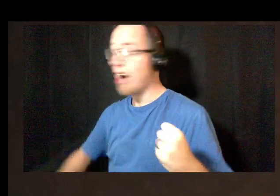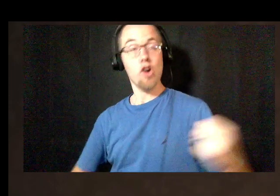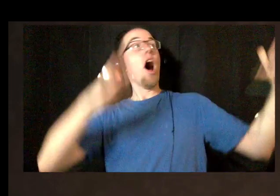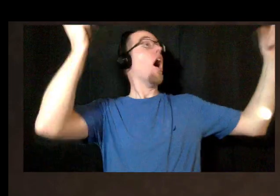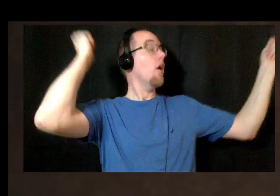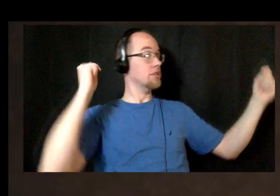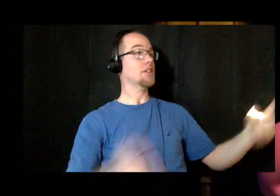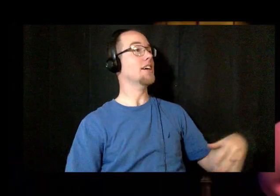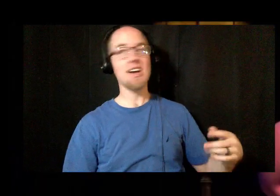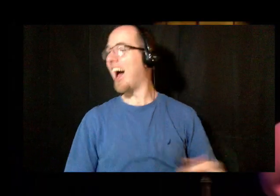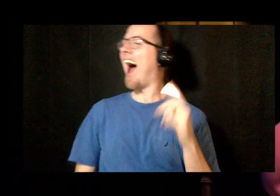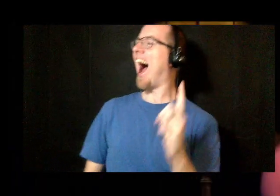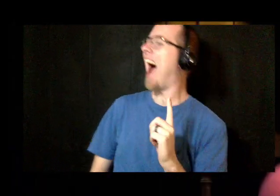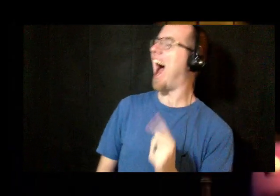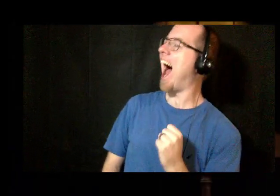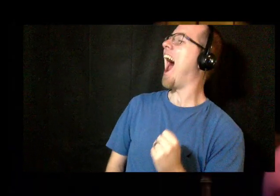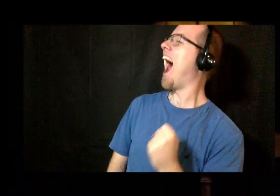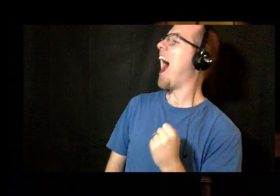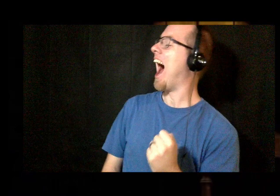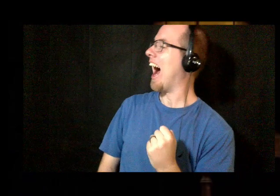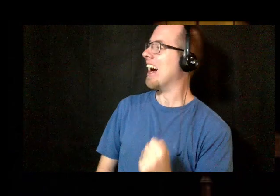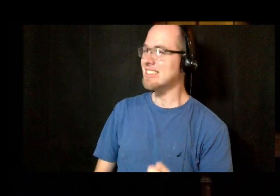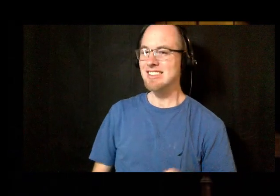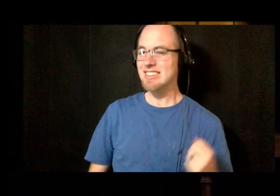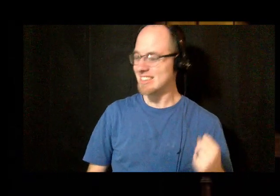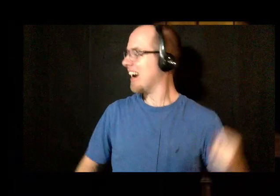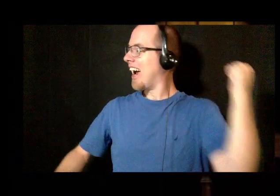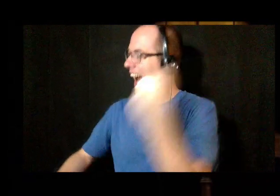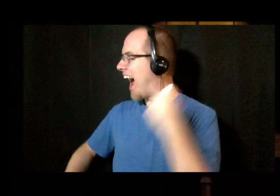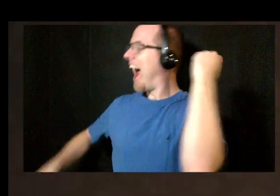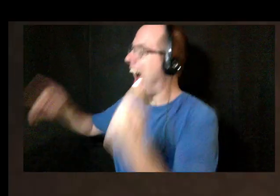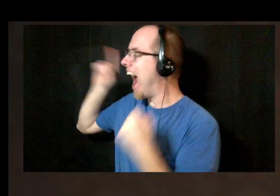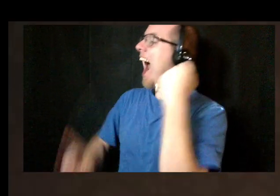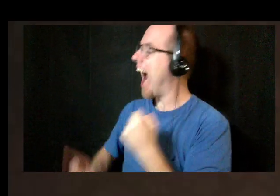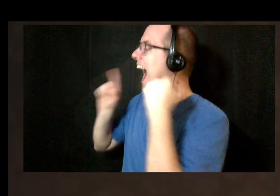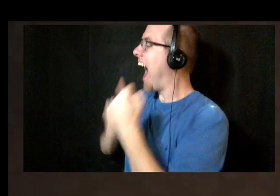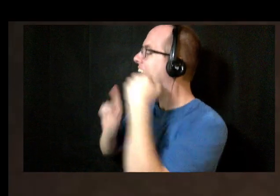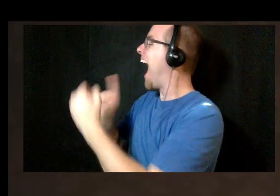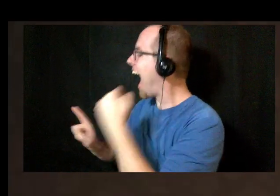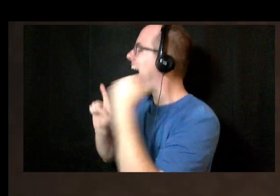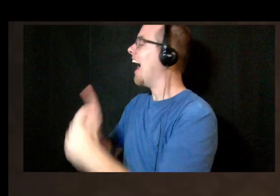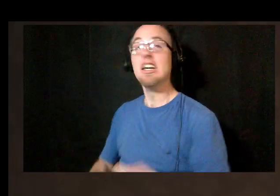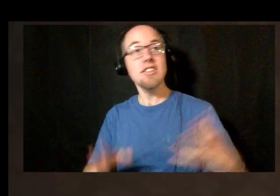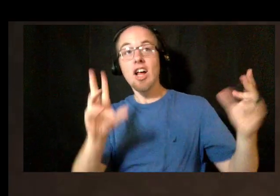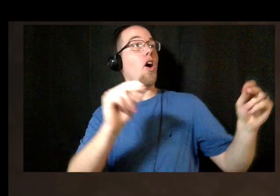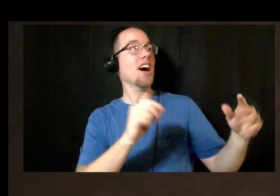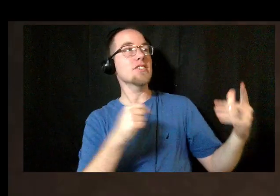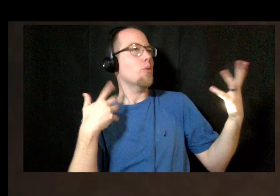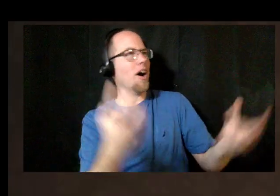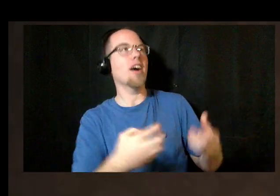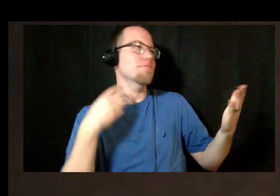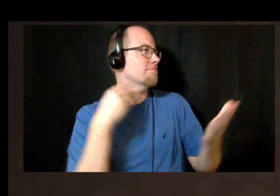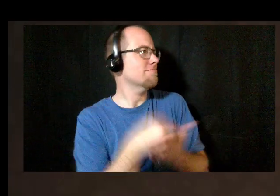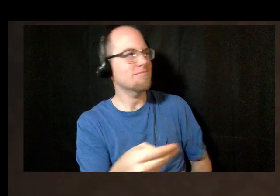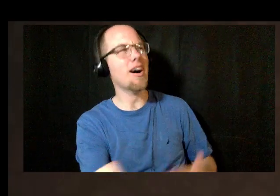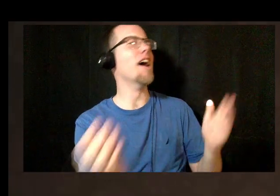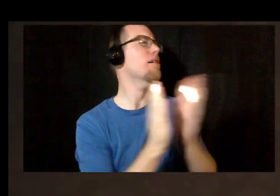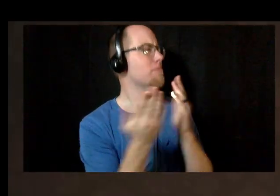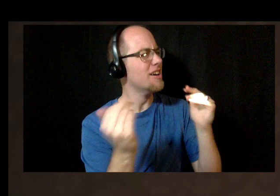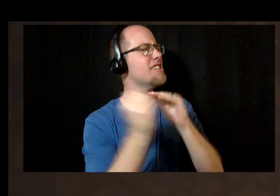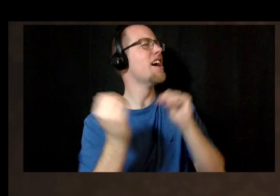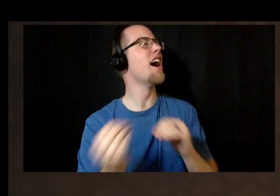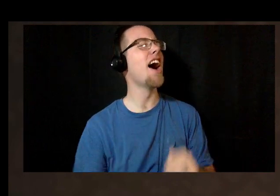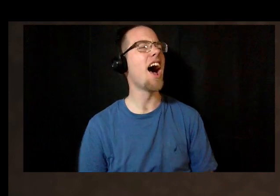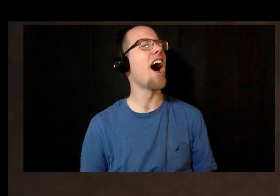whoa! He's like, bah! Starts running at me, wielding the hammer, going, bah! I'm like, oh no, man, I just wanted to buy a bookshelf.